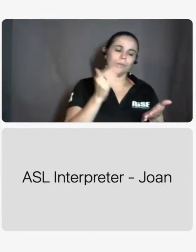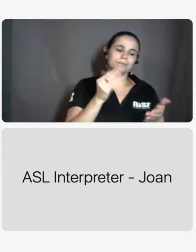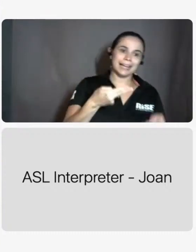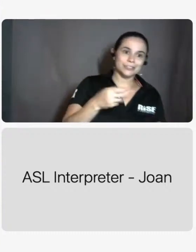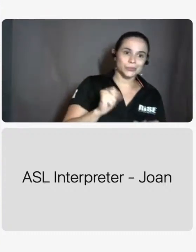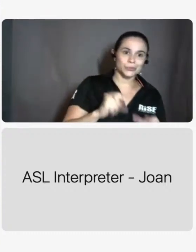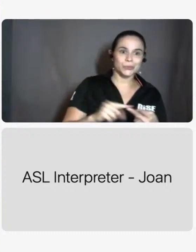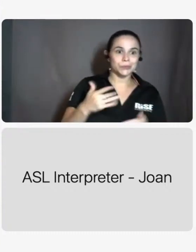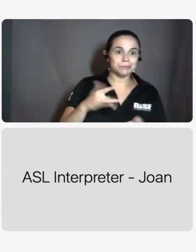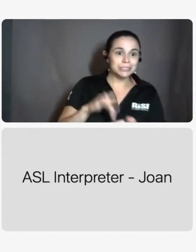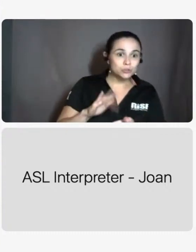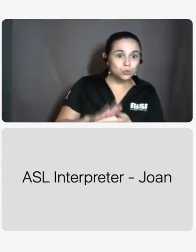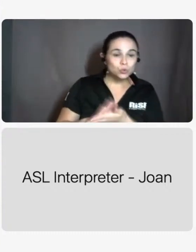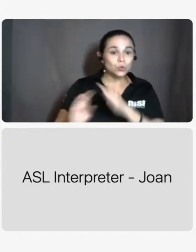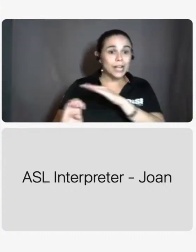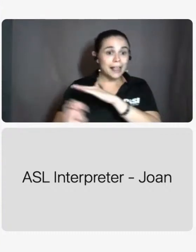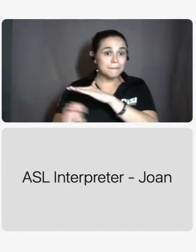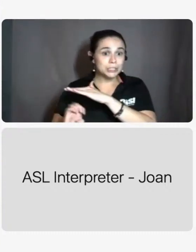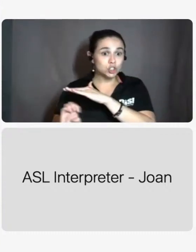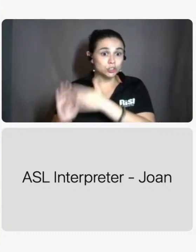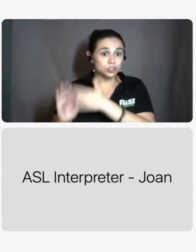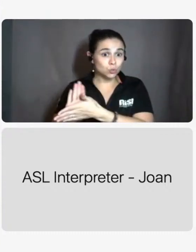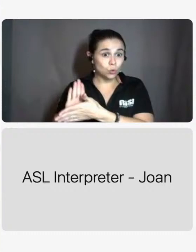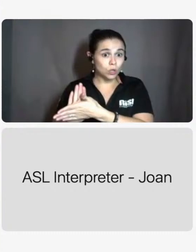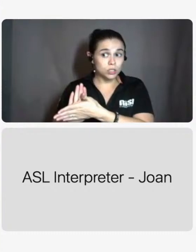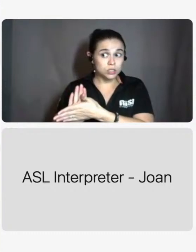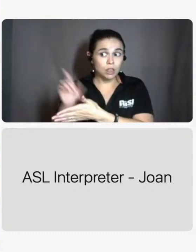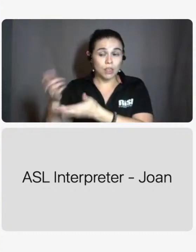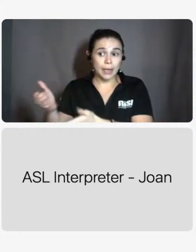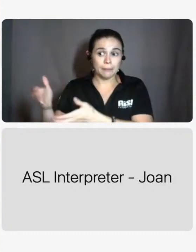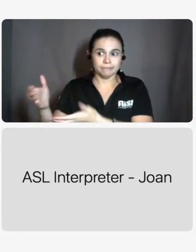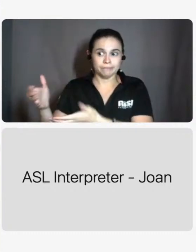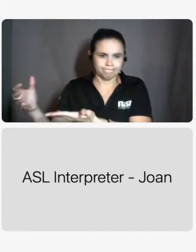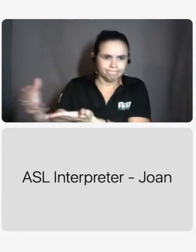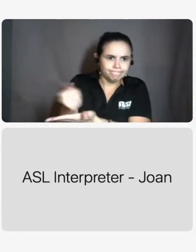in interests from families when they see